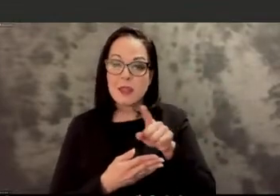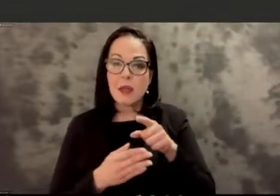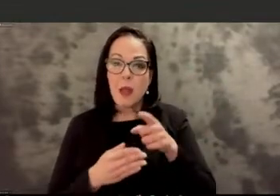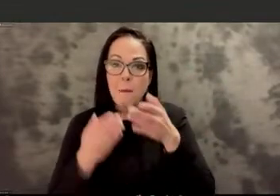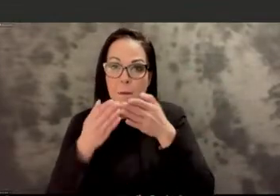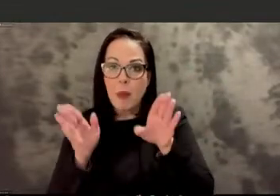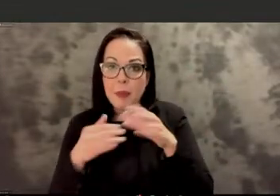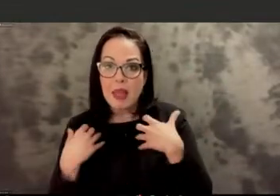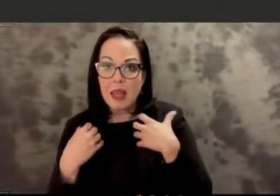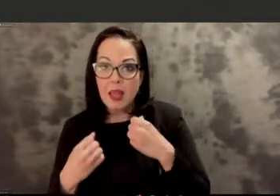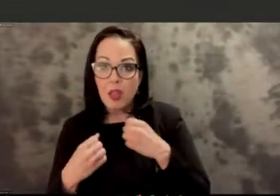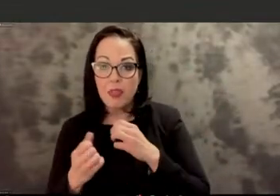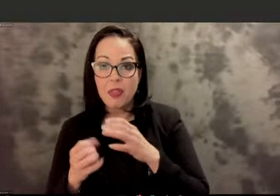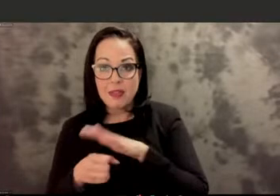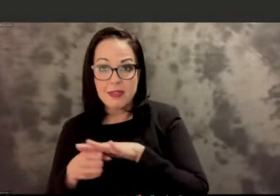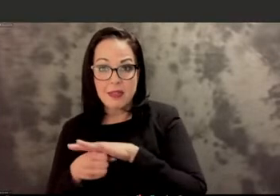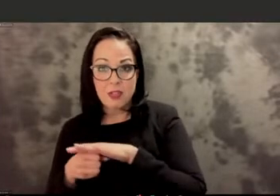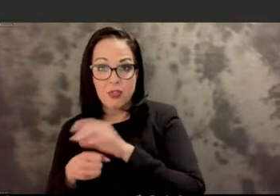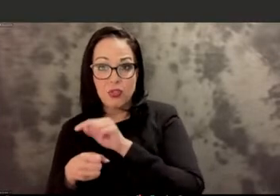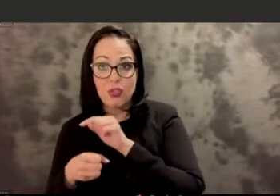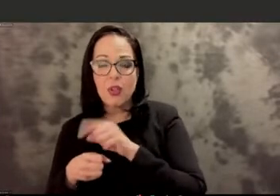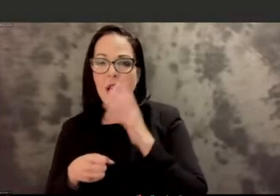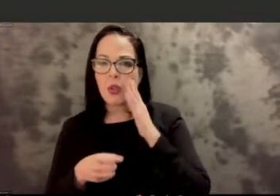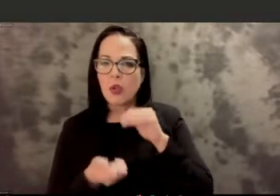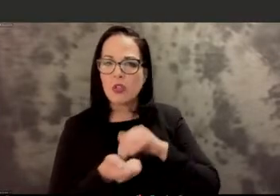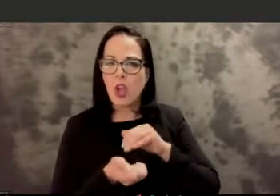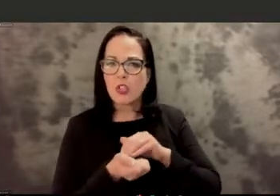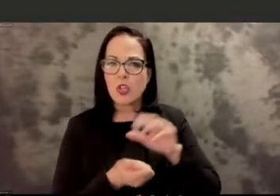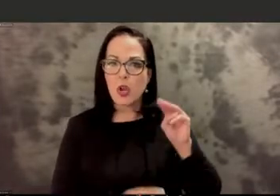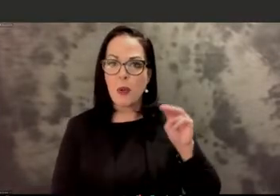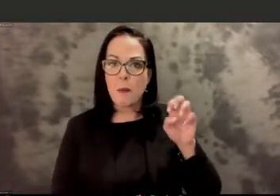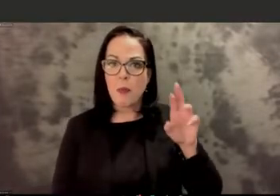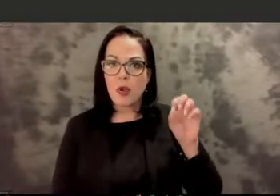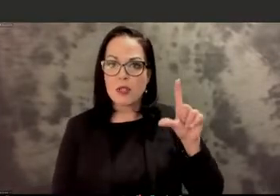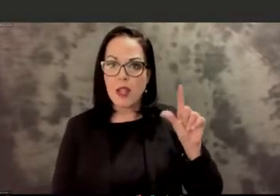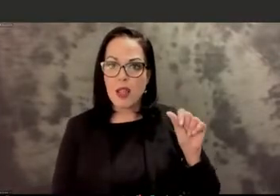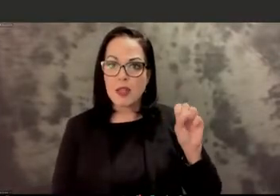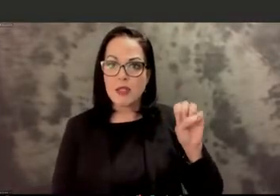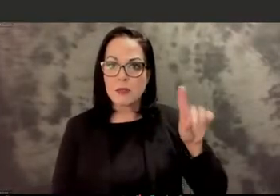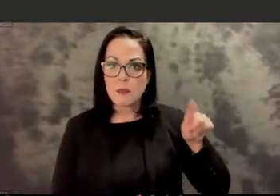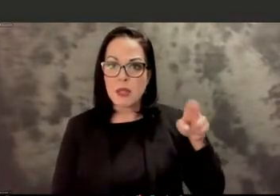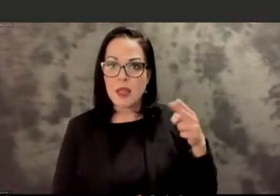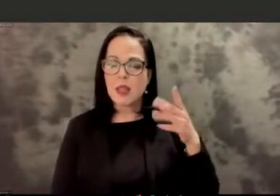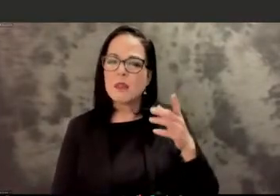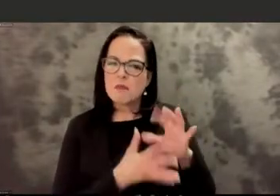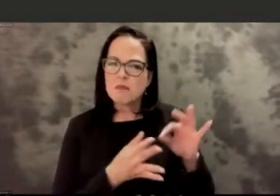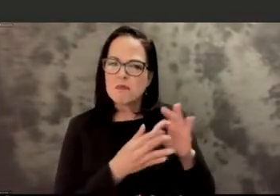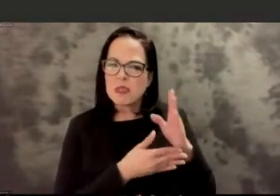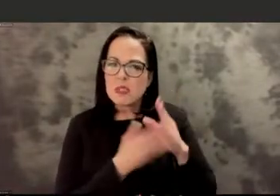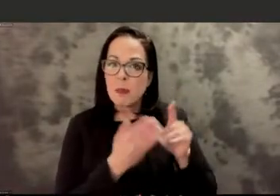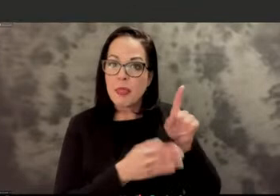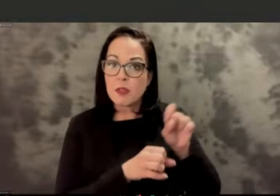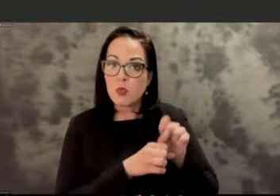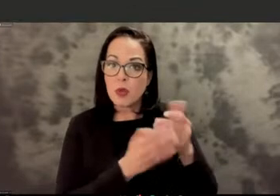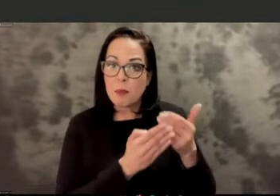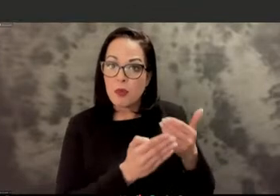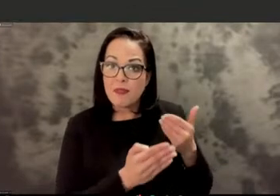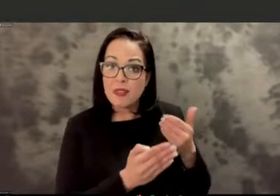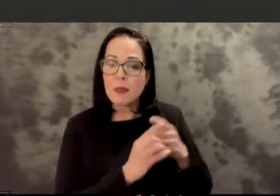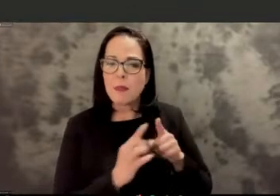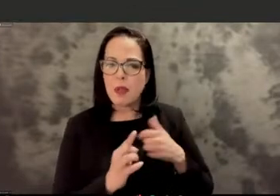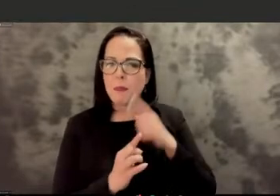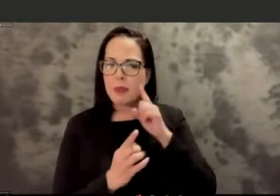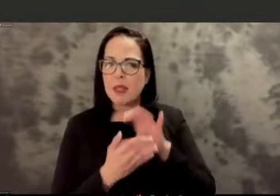I think Dr. Marcella Smith mentioned some of this work previously, but I think it's important.